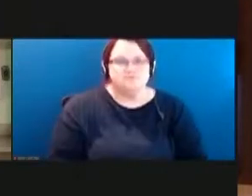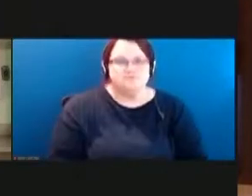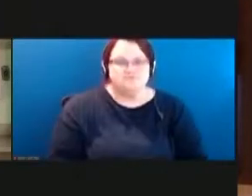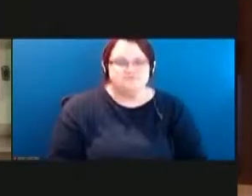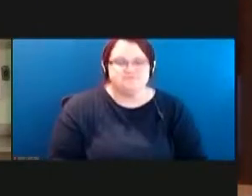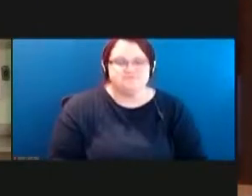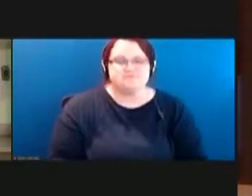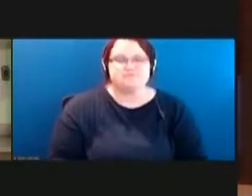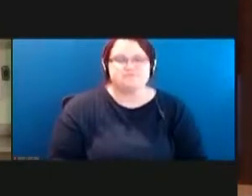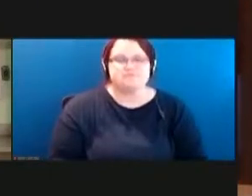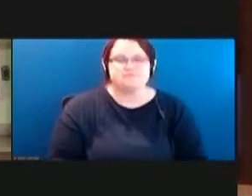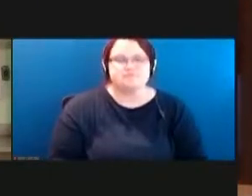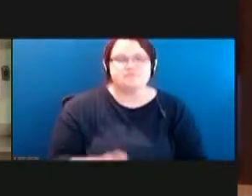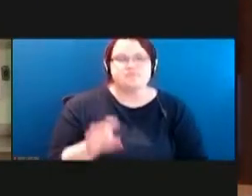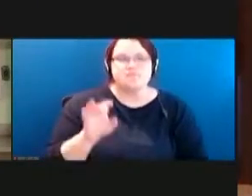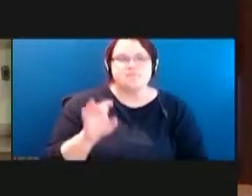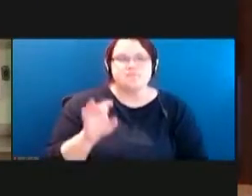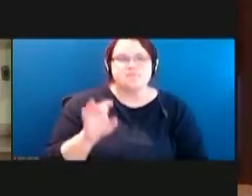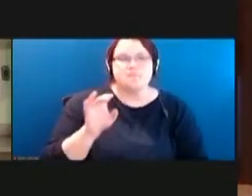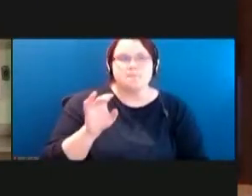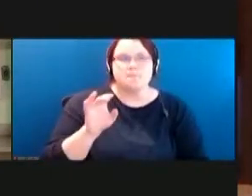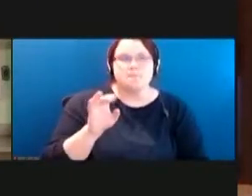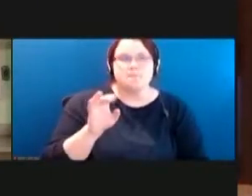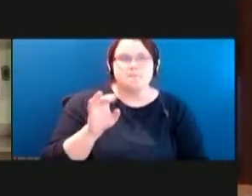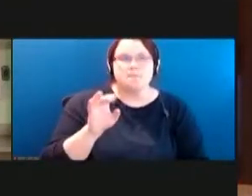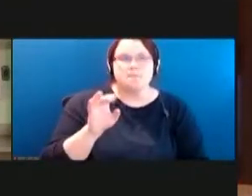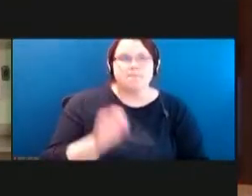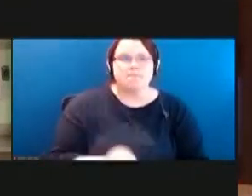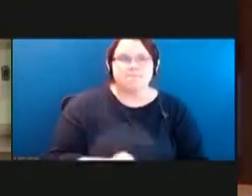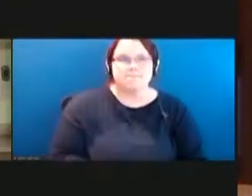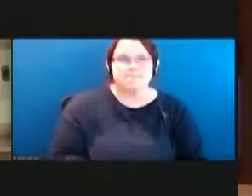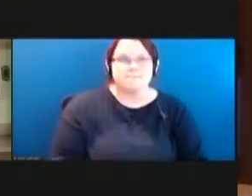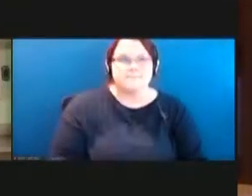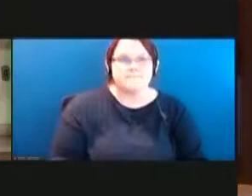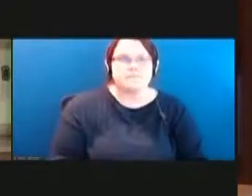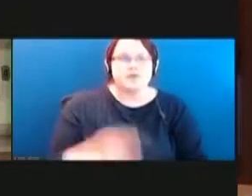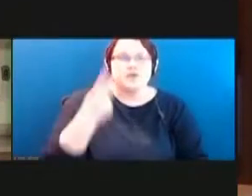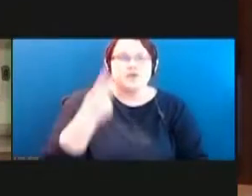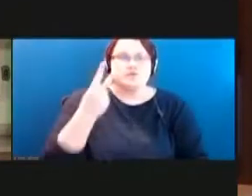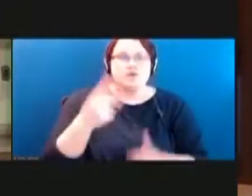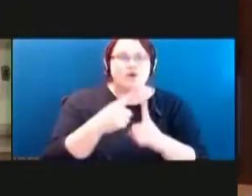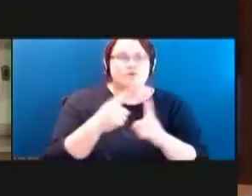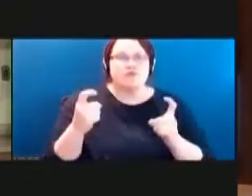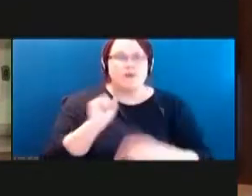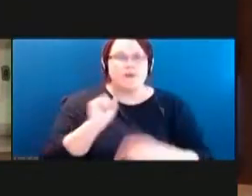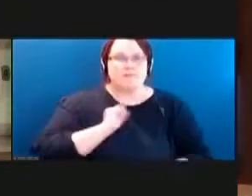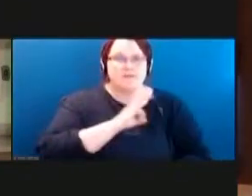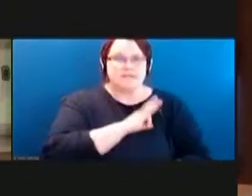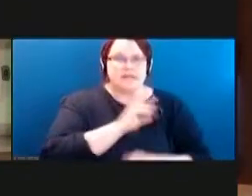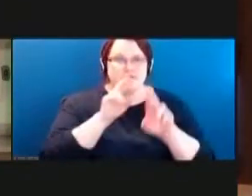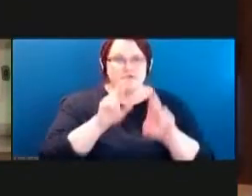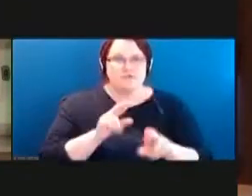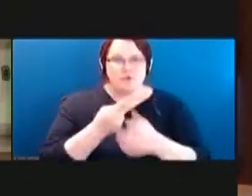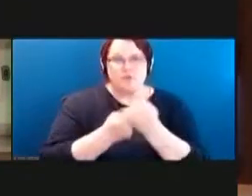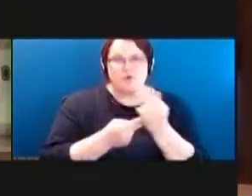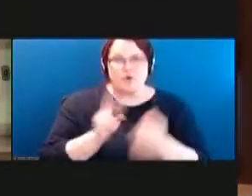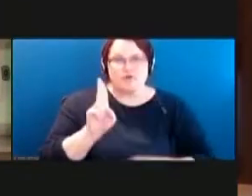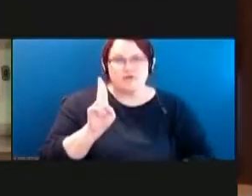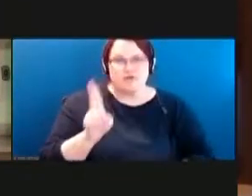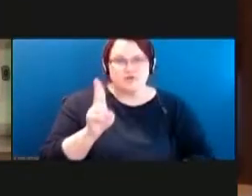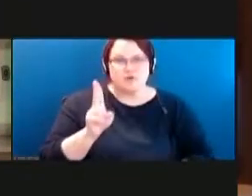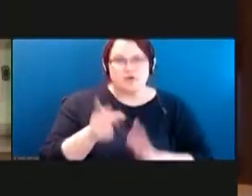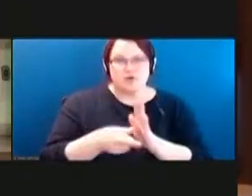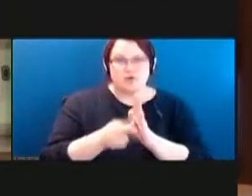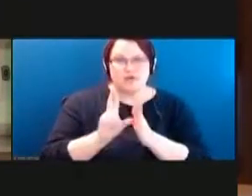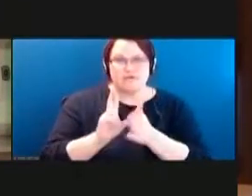So, as you saw from my staff report, both the Historic Review Commission and the Planning Commission